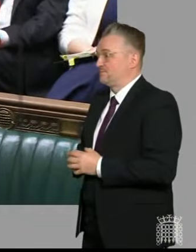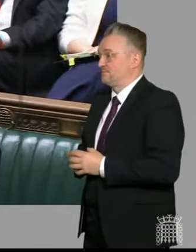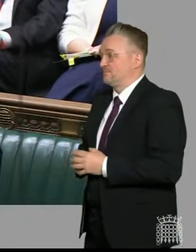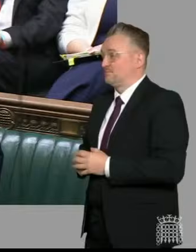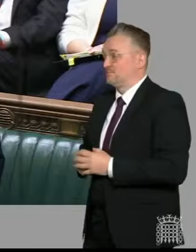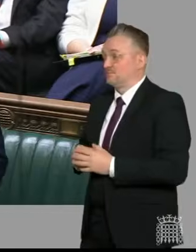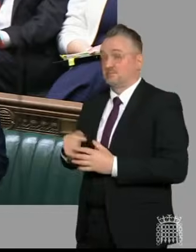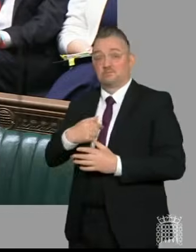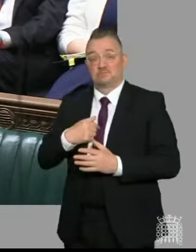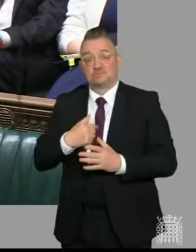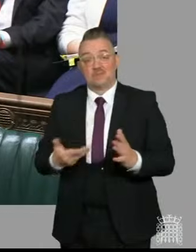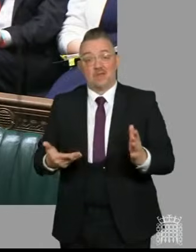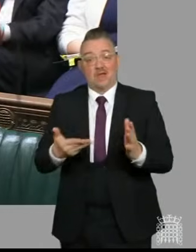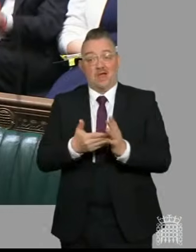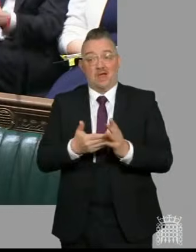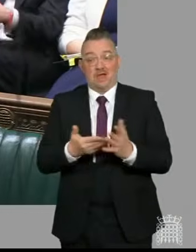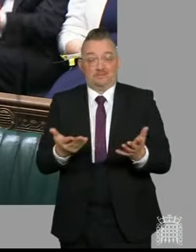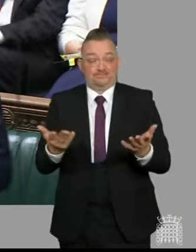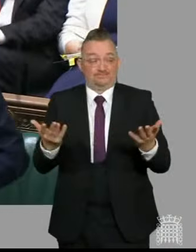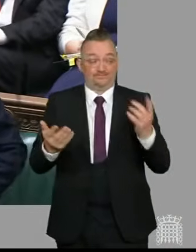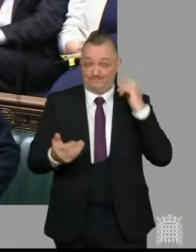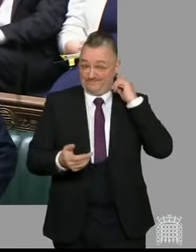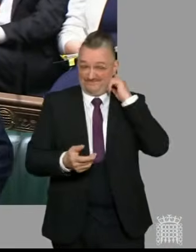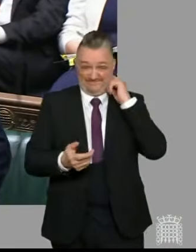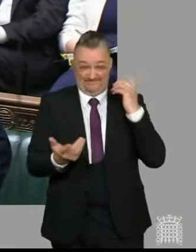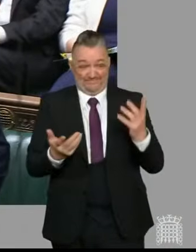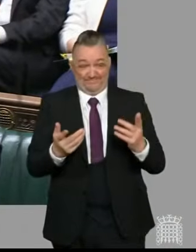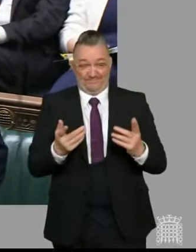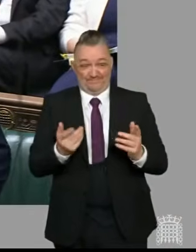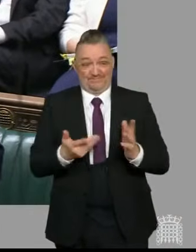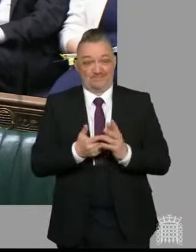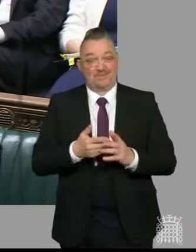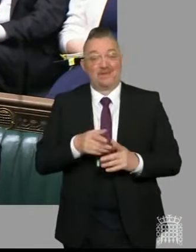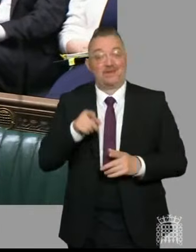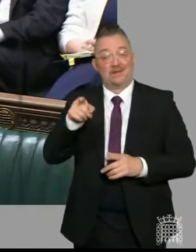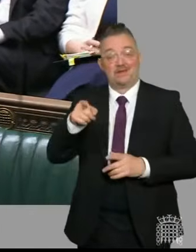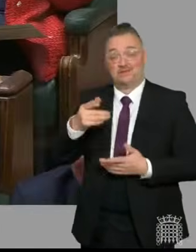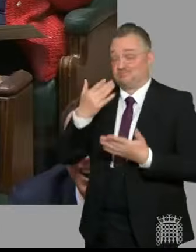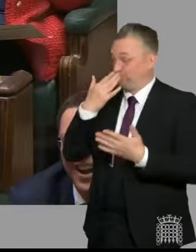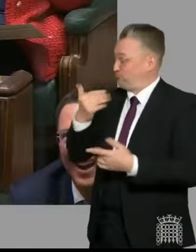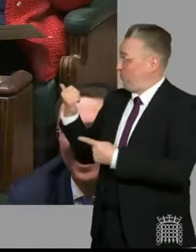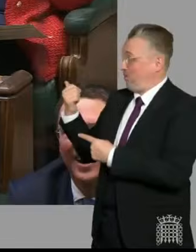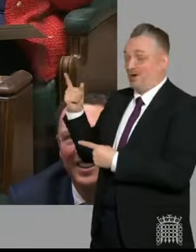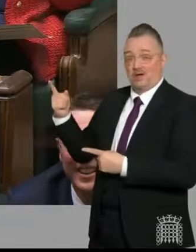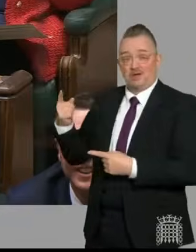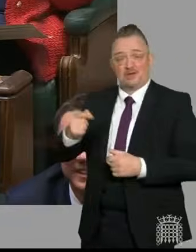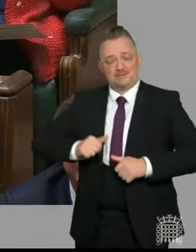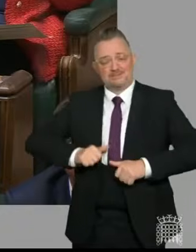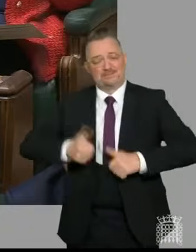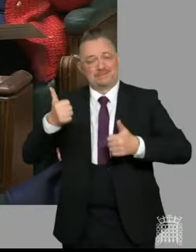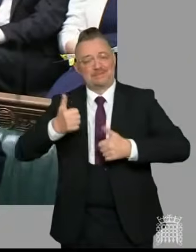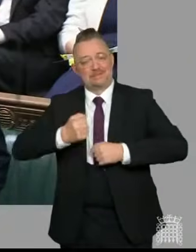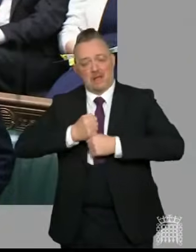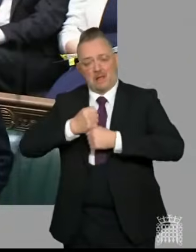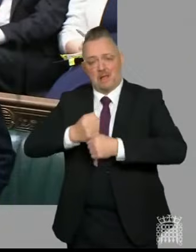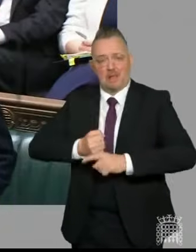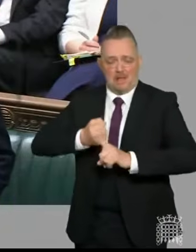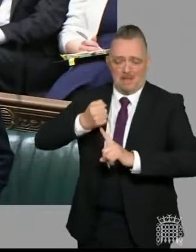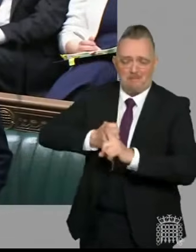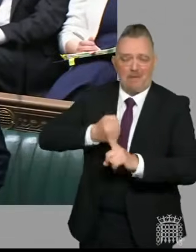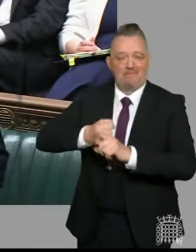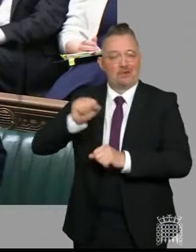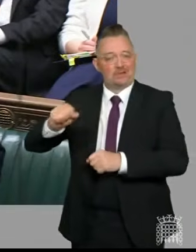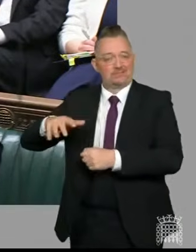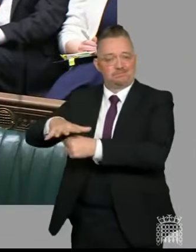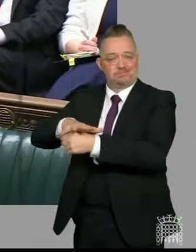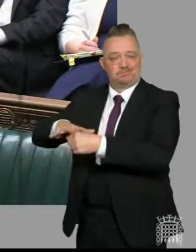He has ever proved what an excellent campaigner he is for his constituents. And of course, he highlights the same problems